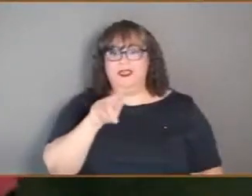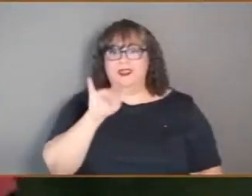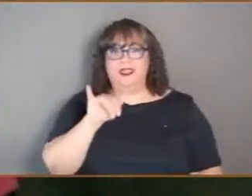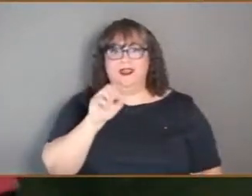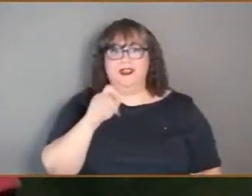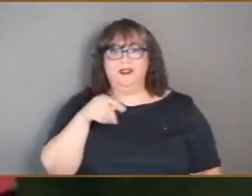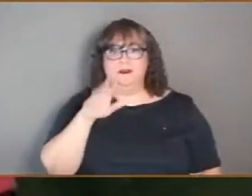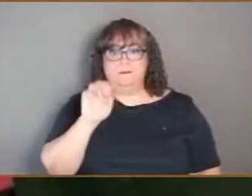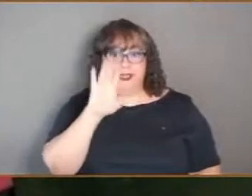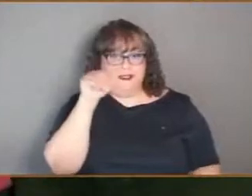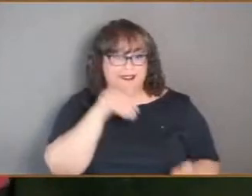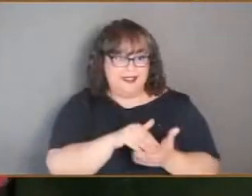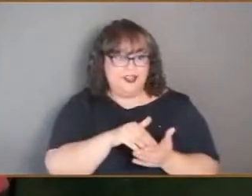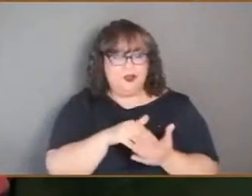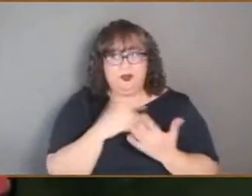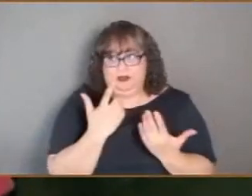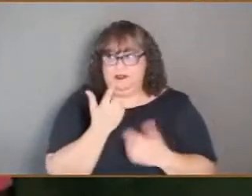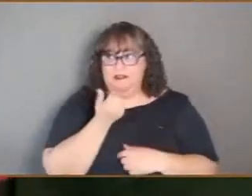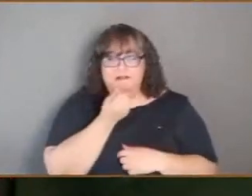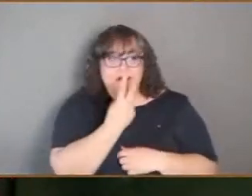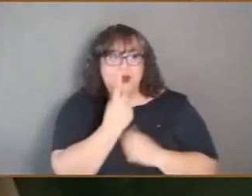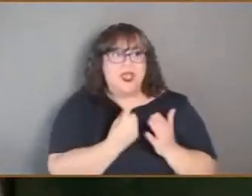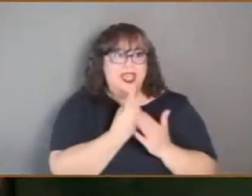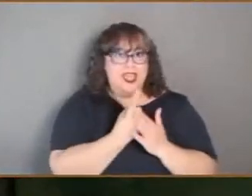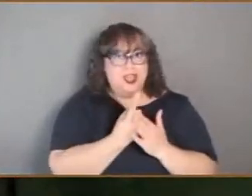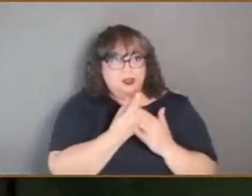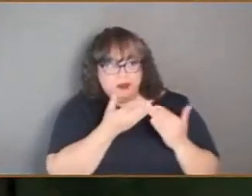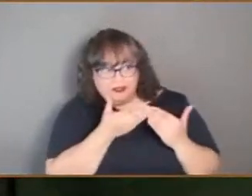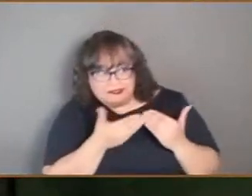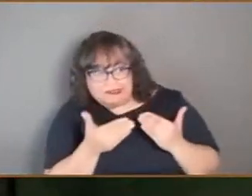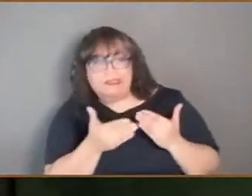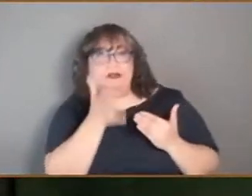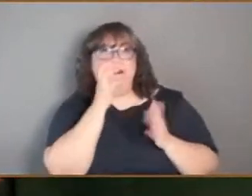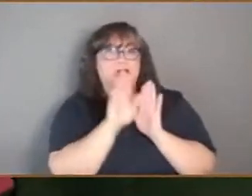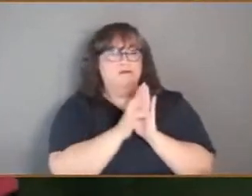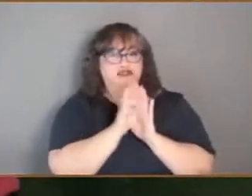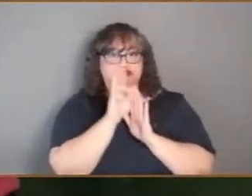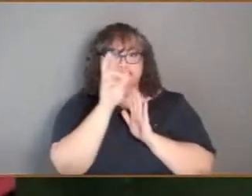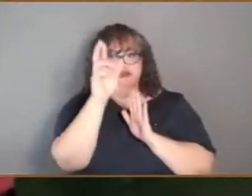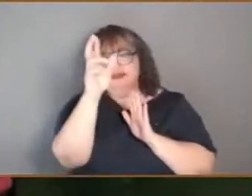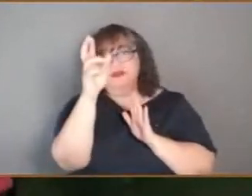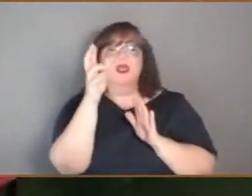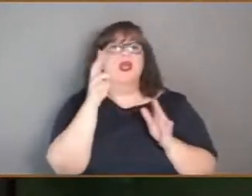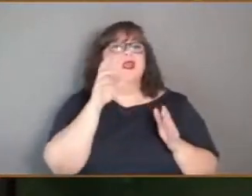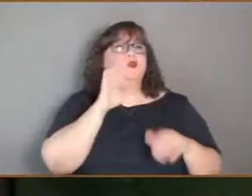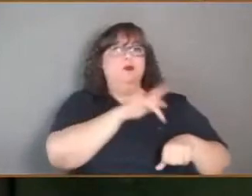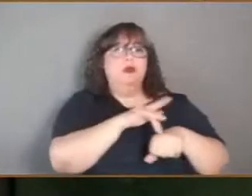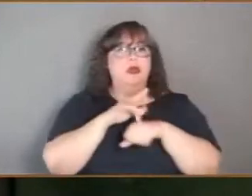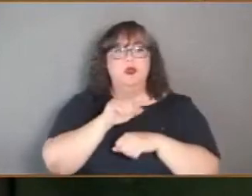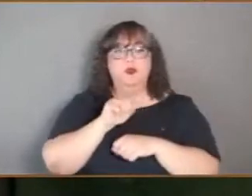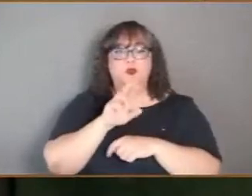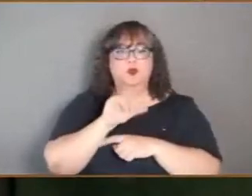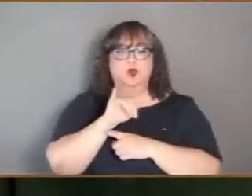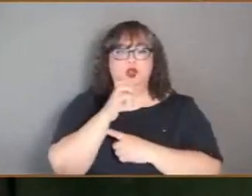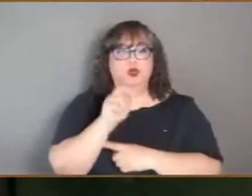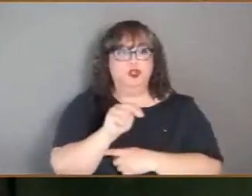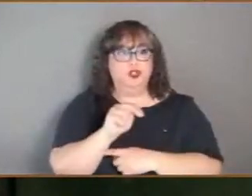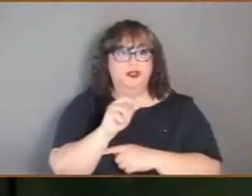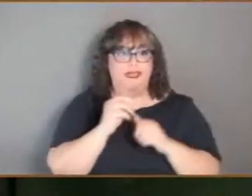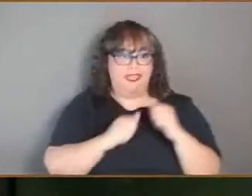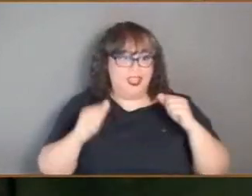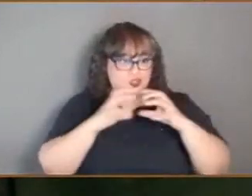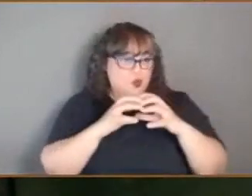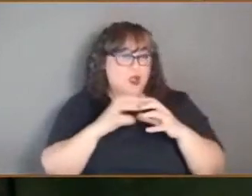first spacecraft to visit the Trojan asteroids to hopefully unfold the story of our solar system. As you know, Lucy is on